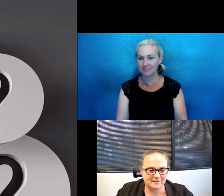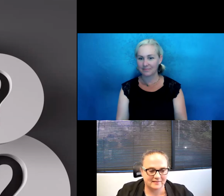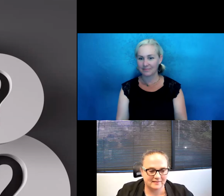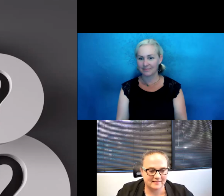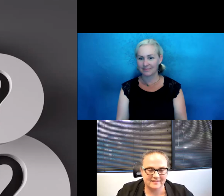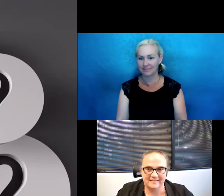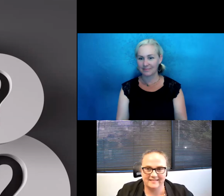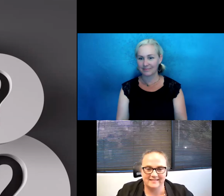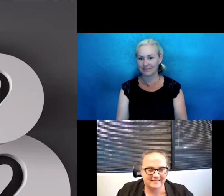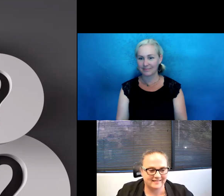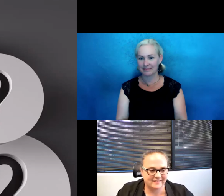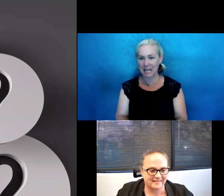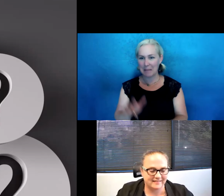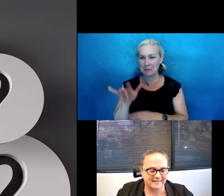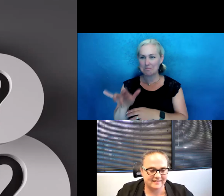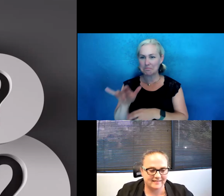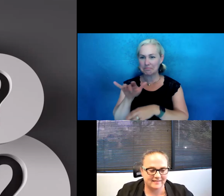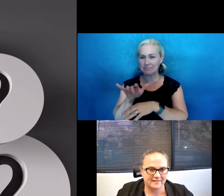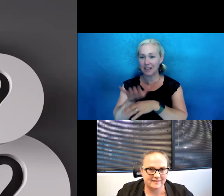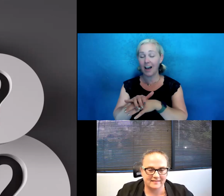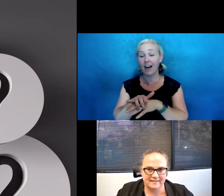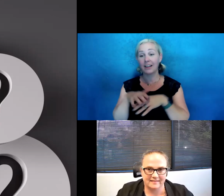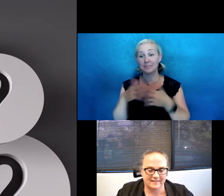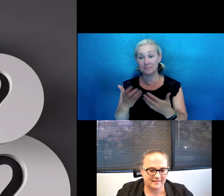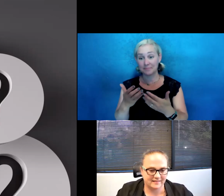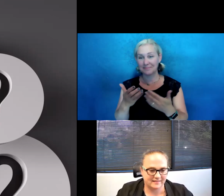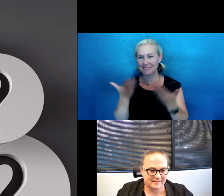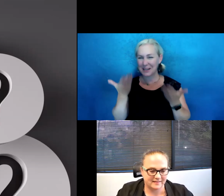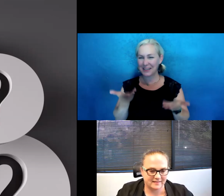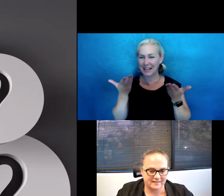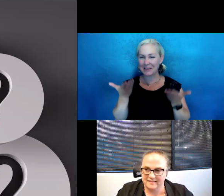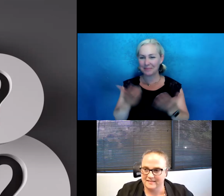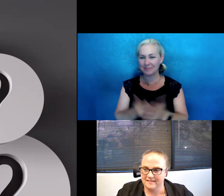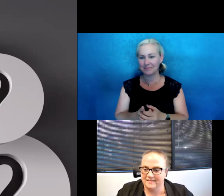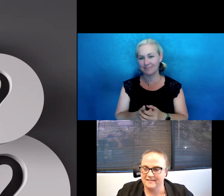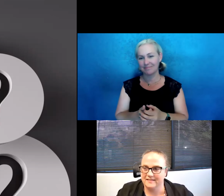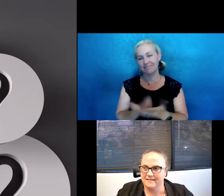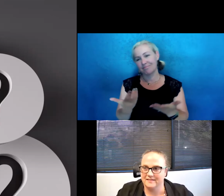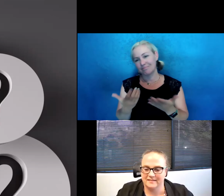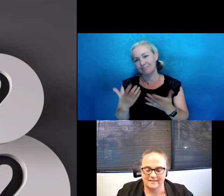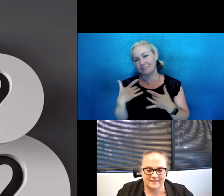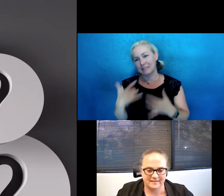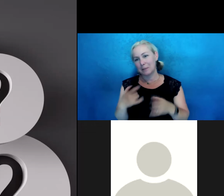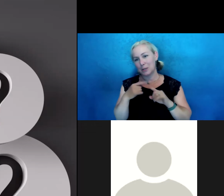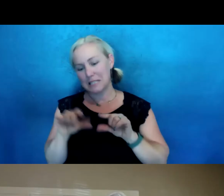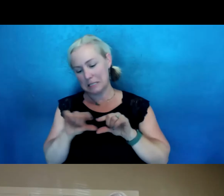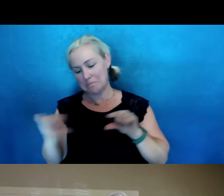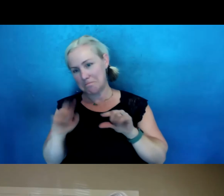Turn this on. So there I am. Usually I'm Michael Costa, so I'll have to do something about